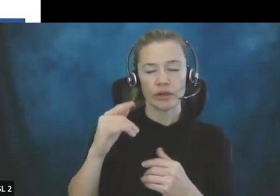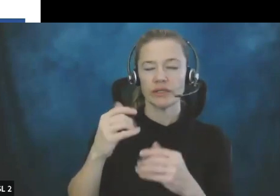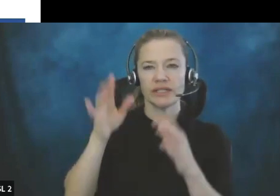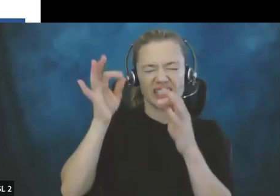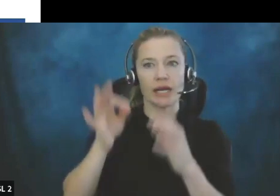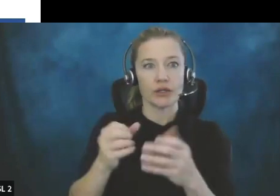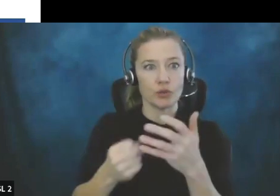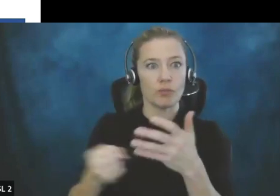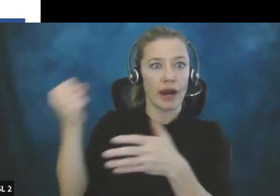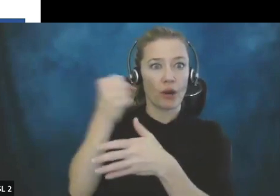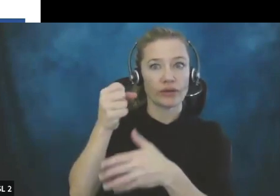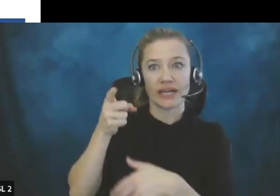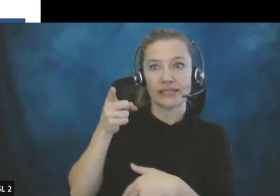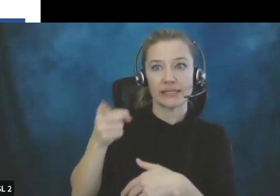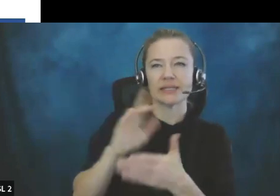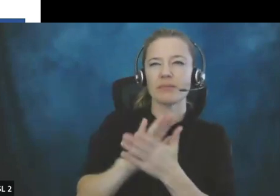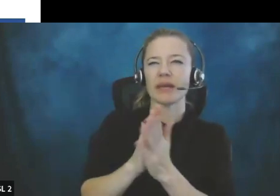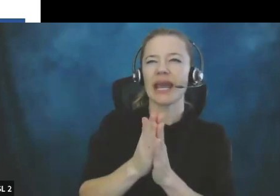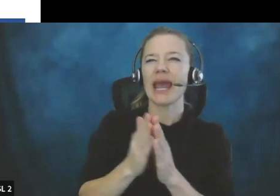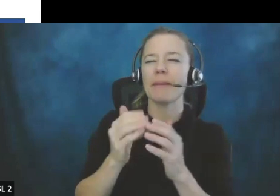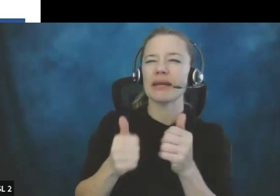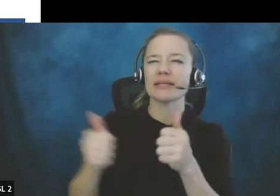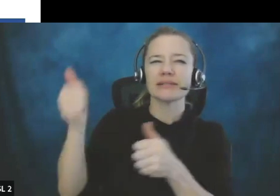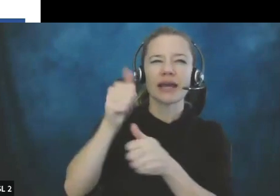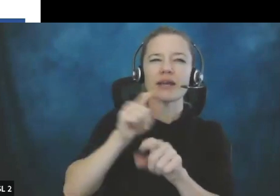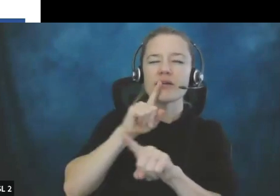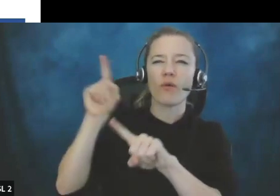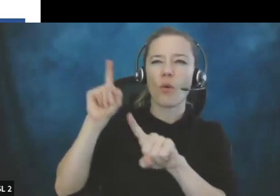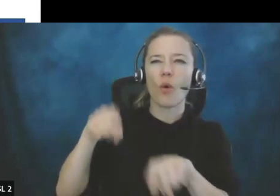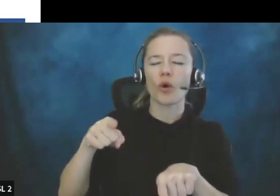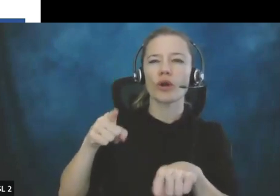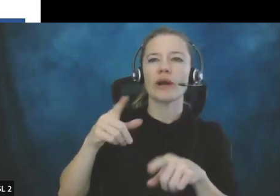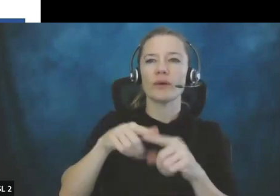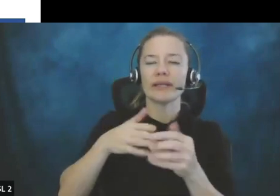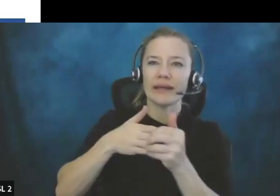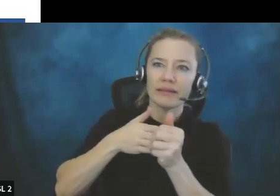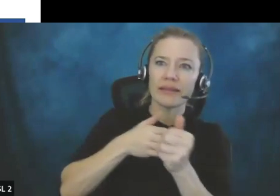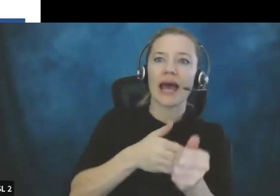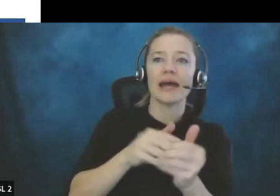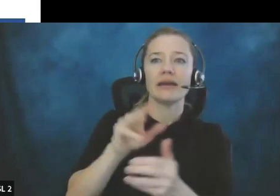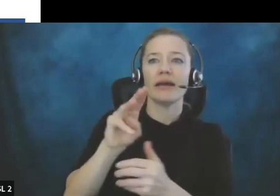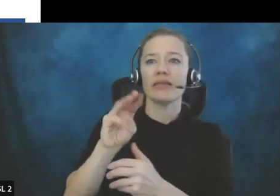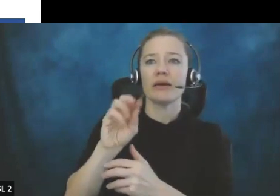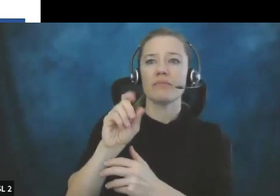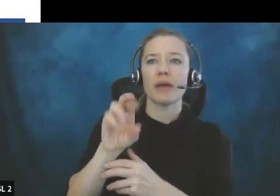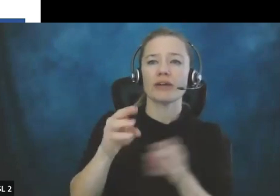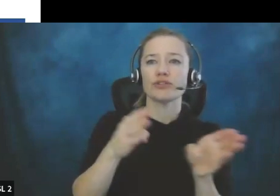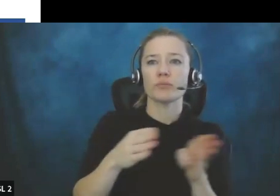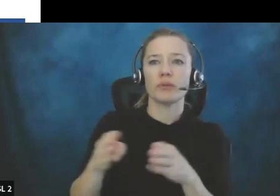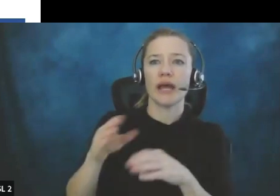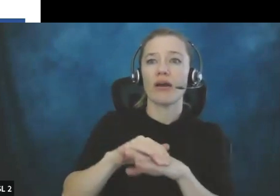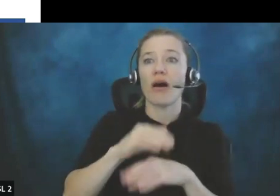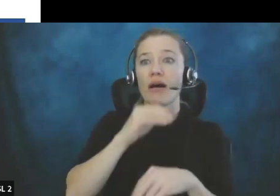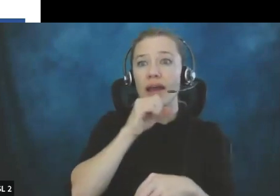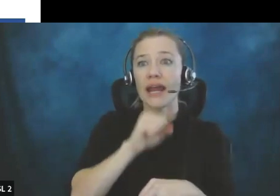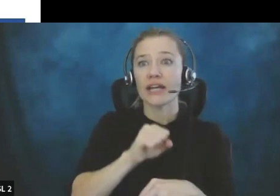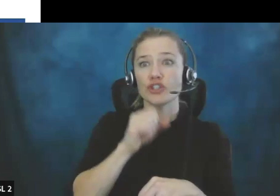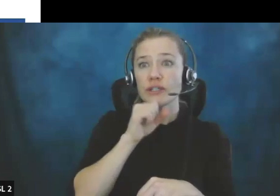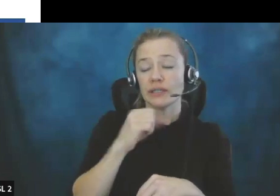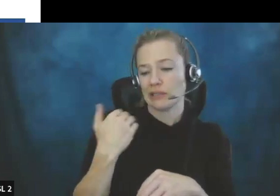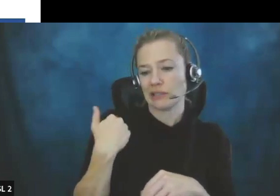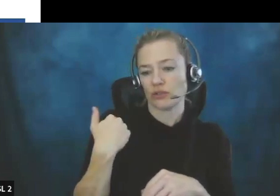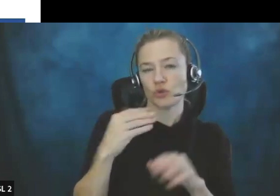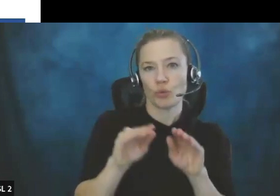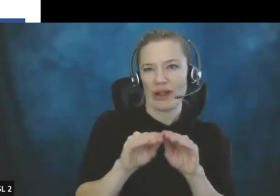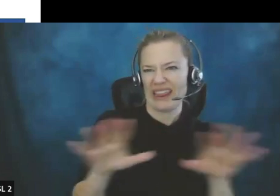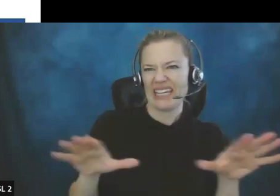make this a top priority through an executive order that really drove the development of the Master Plan on Aging, which was released in